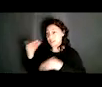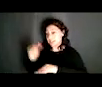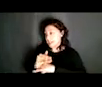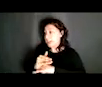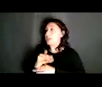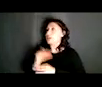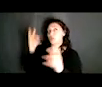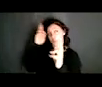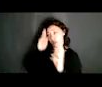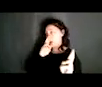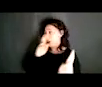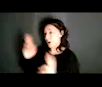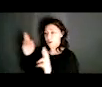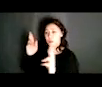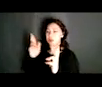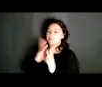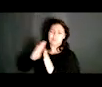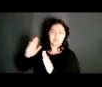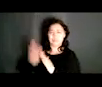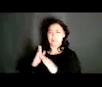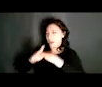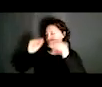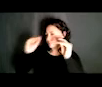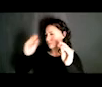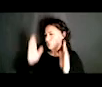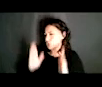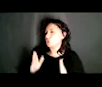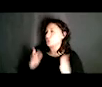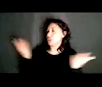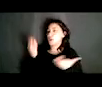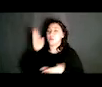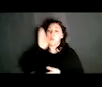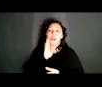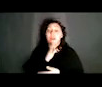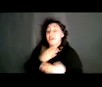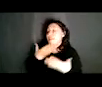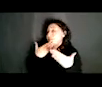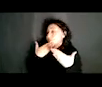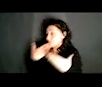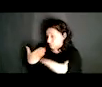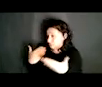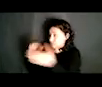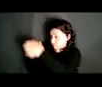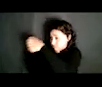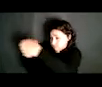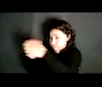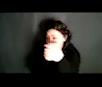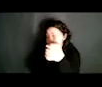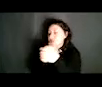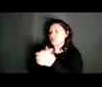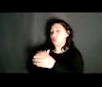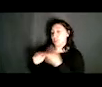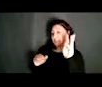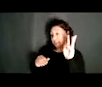Brown. I would like to extend my sincerest congratulations to the 6 recipients of the Faculty Teaching Excellence